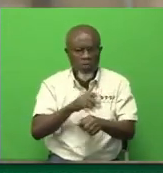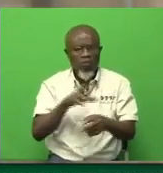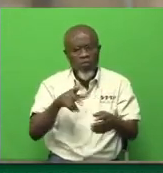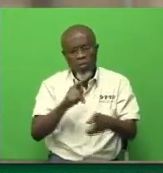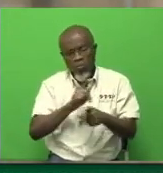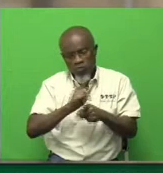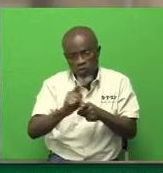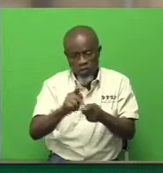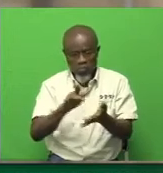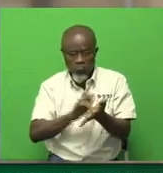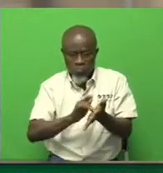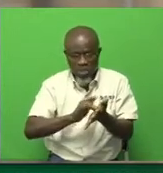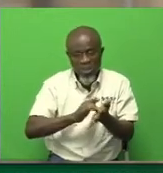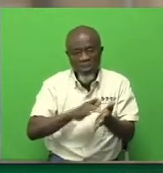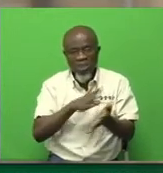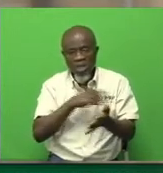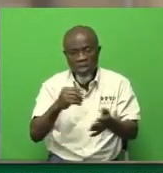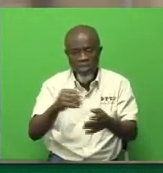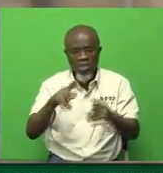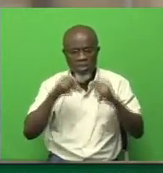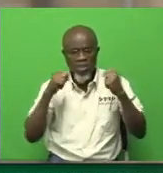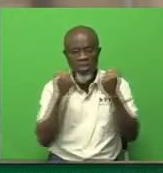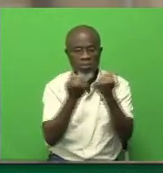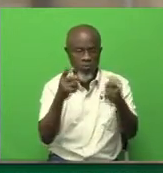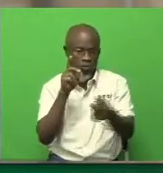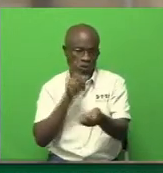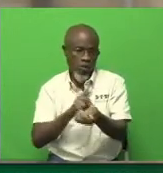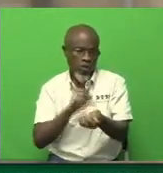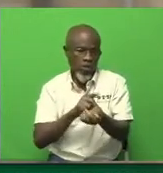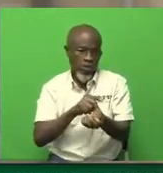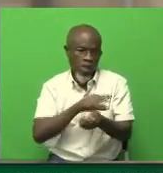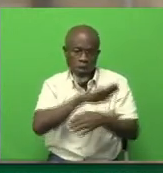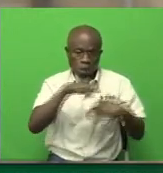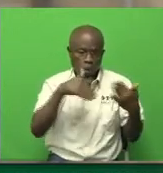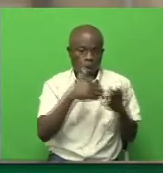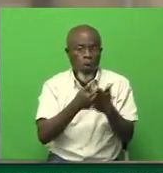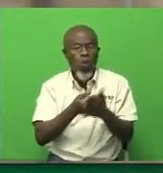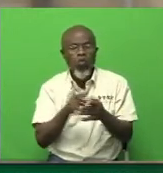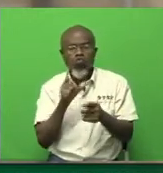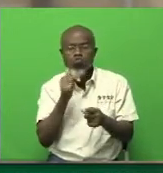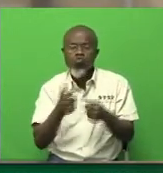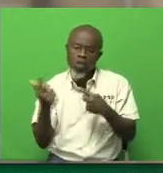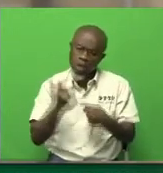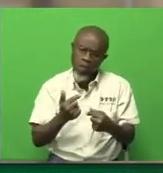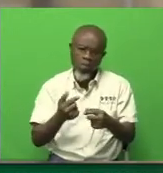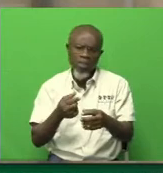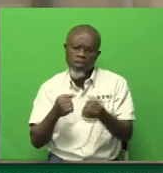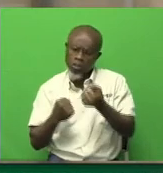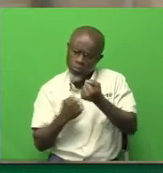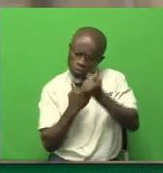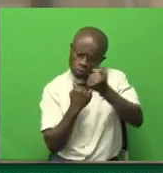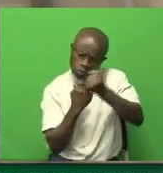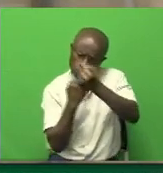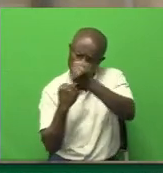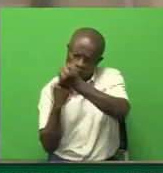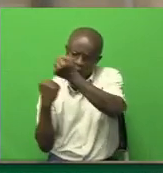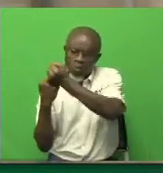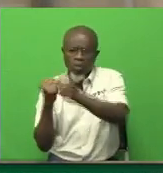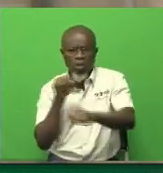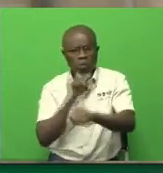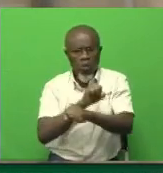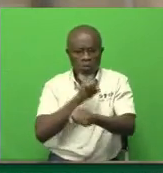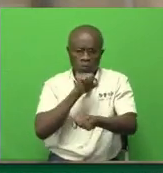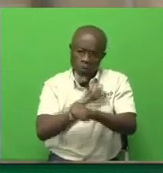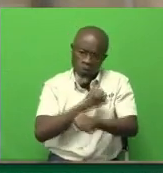and the team of doctors and everyone who put their hands and their head together to protect the people of Trinidad and